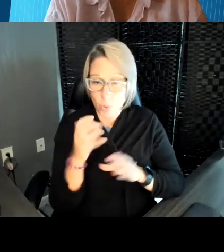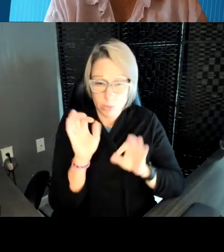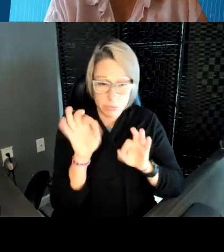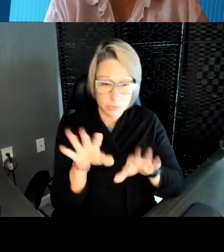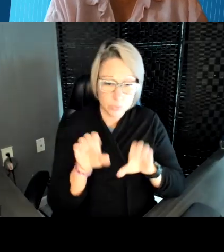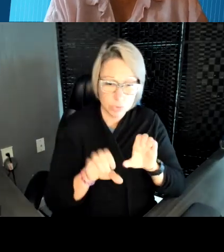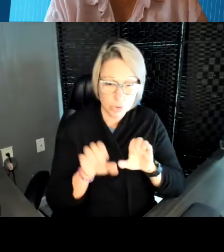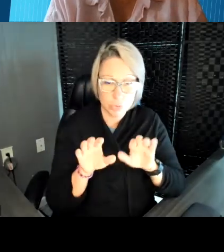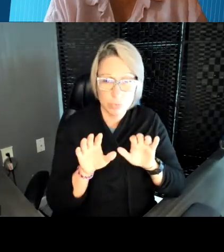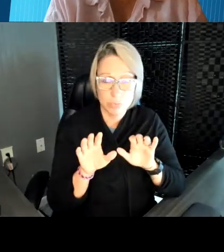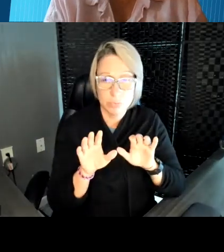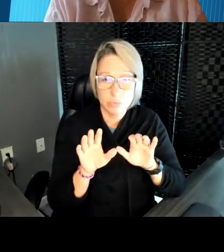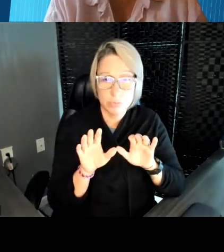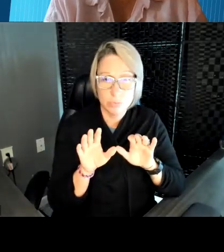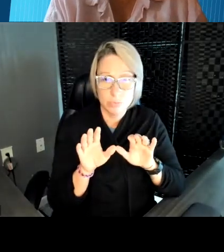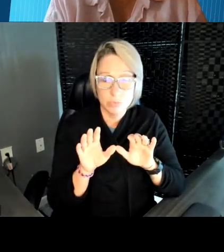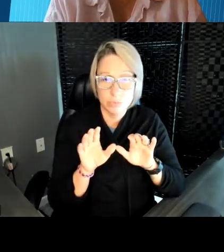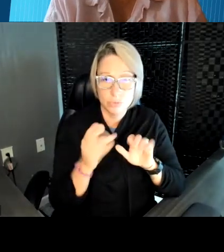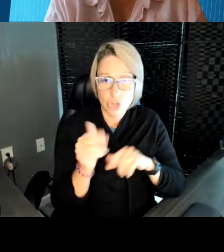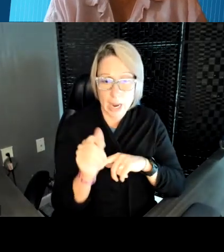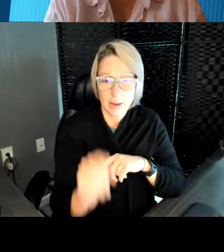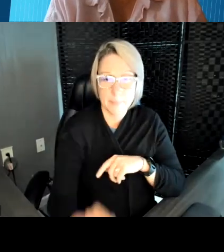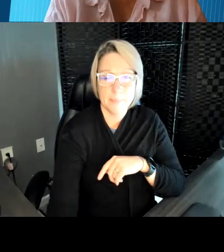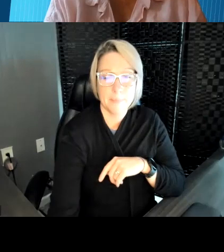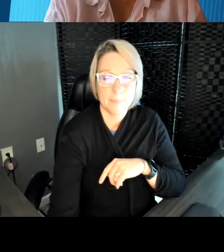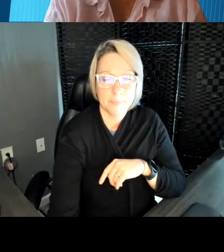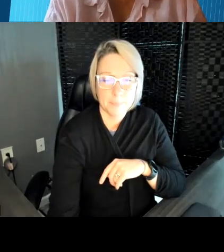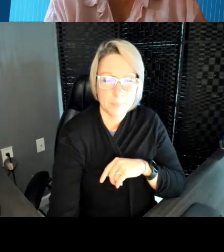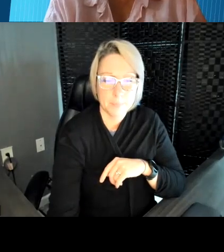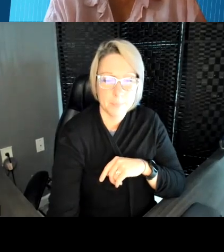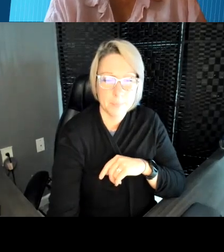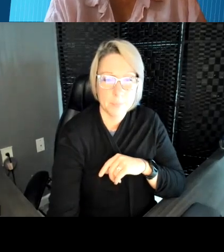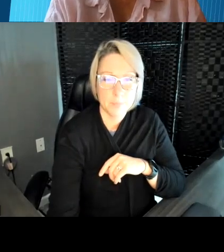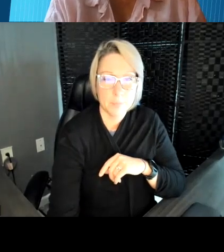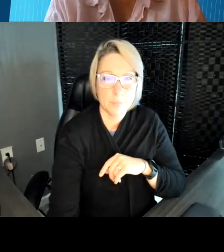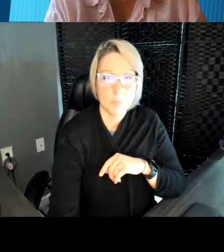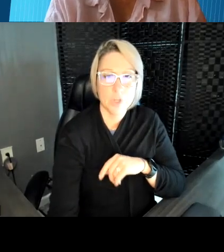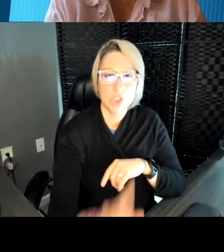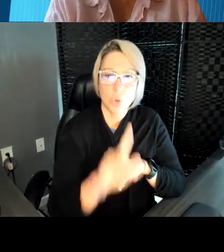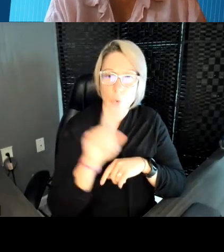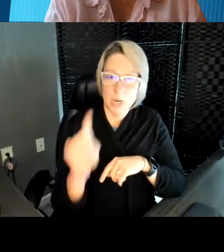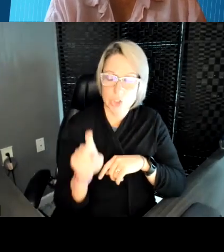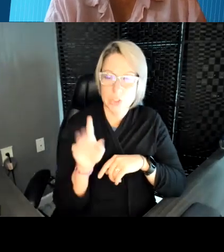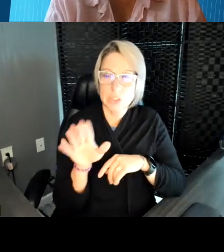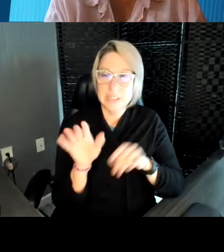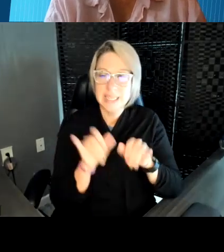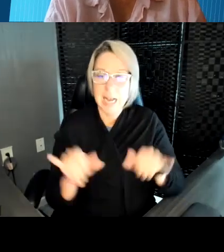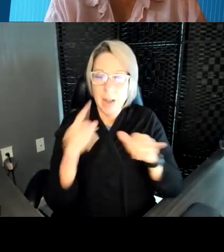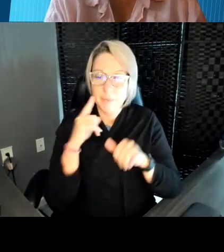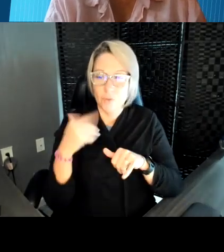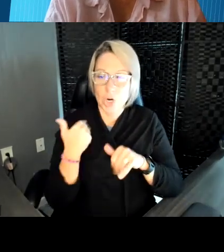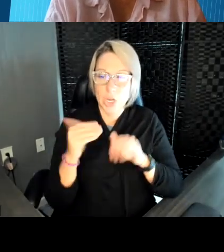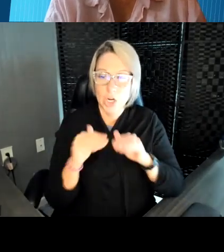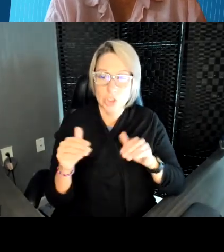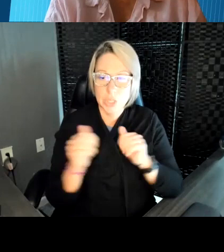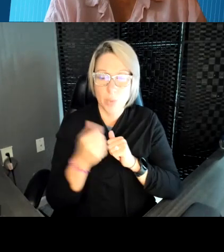share and educate our colleagues? There is a question. Yeah. Is it common for a young child with hearing